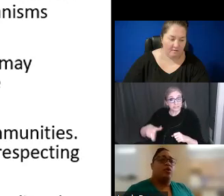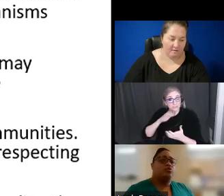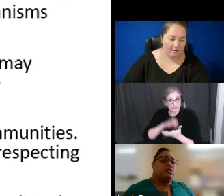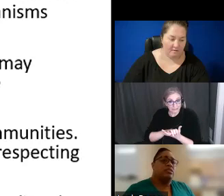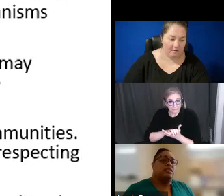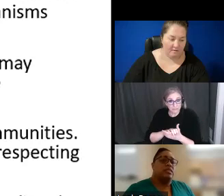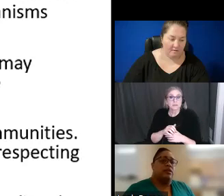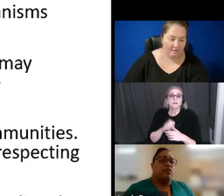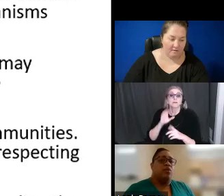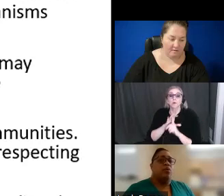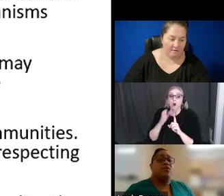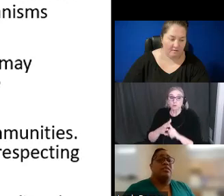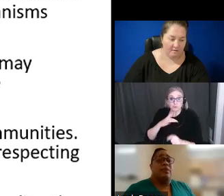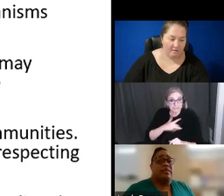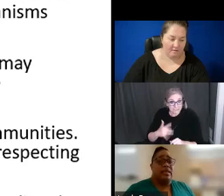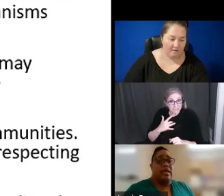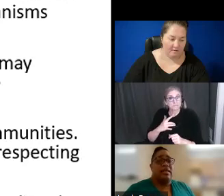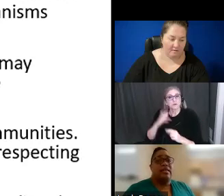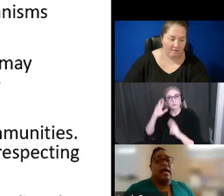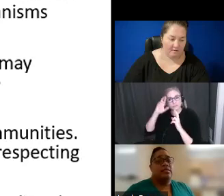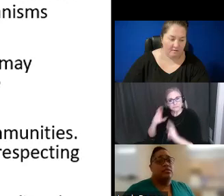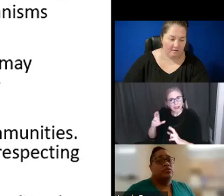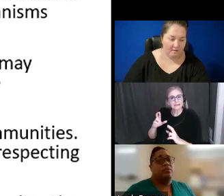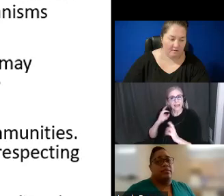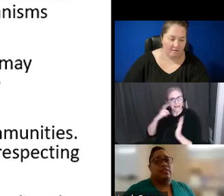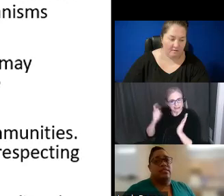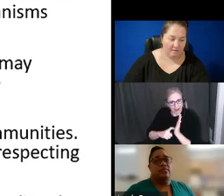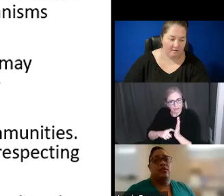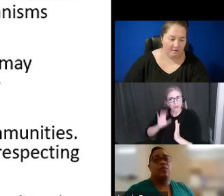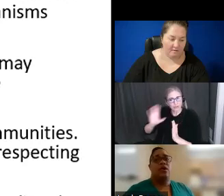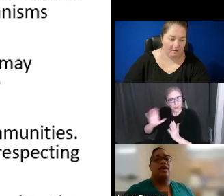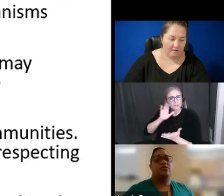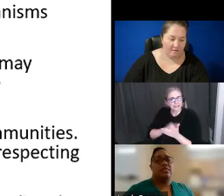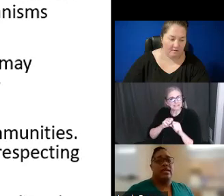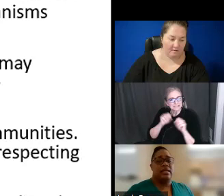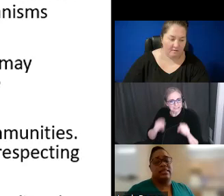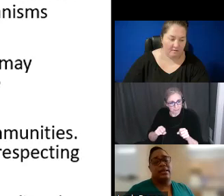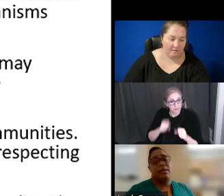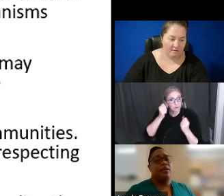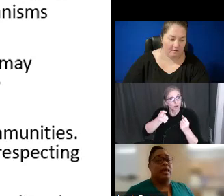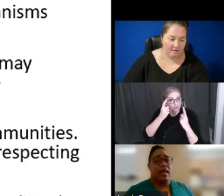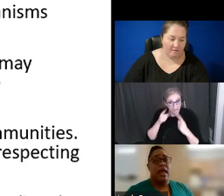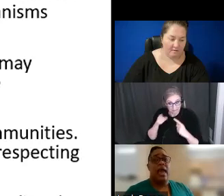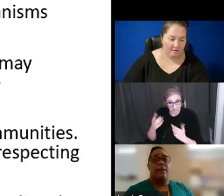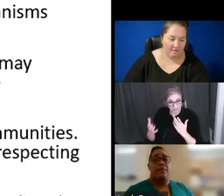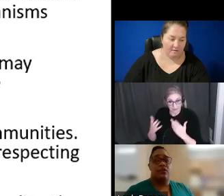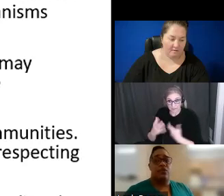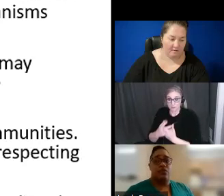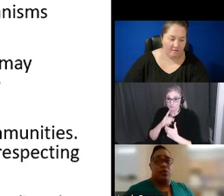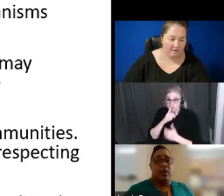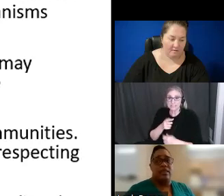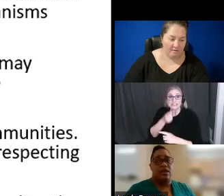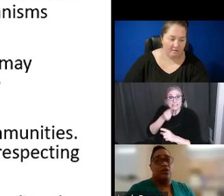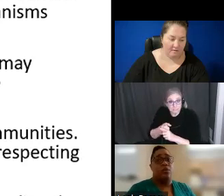When we are culturally sensitive, we're respecting and acknowledging those belief systems. We're understanding that they may play a